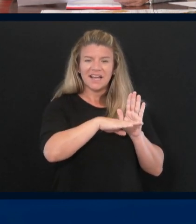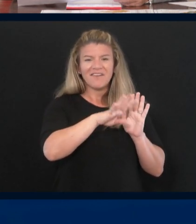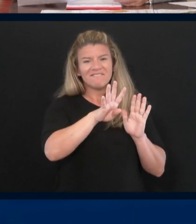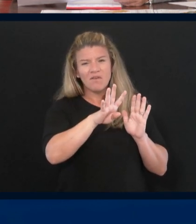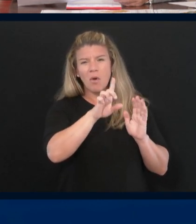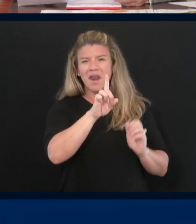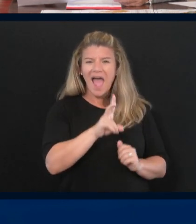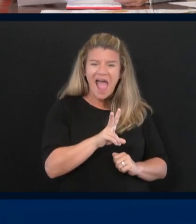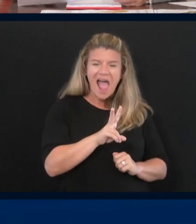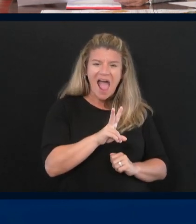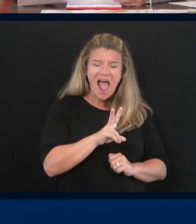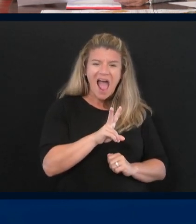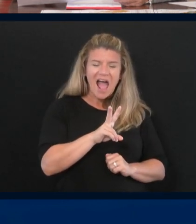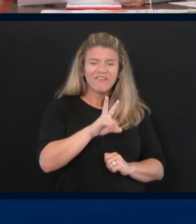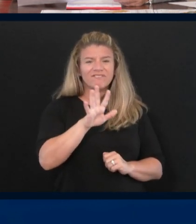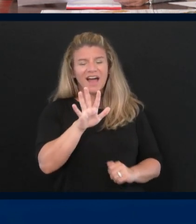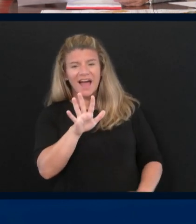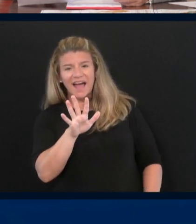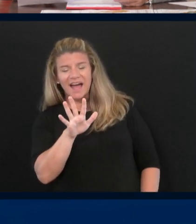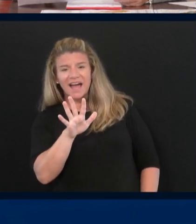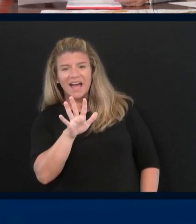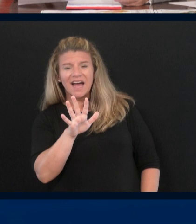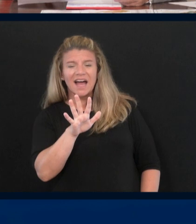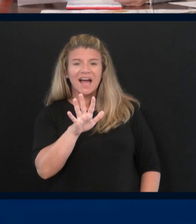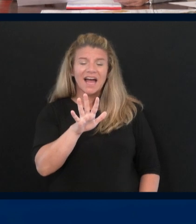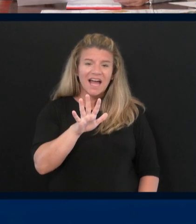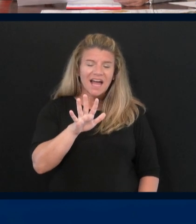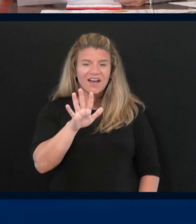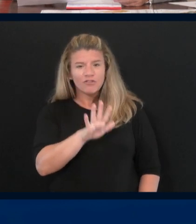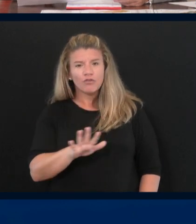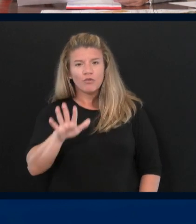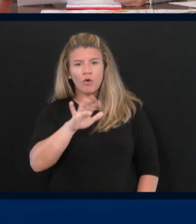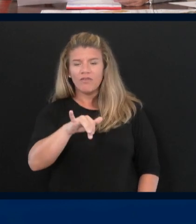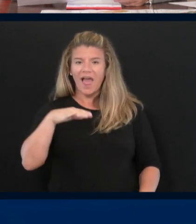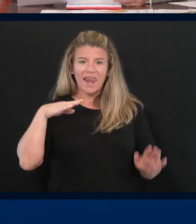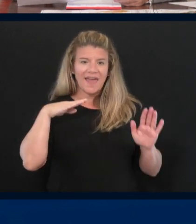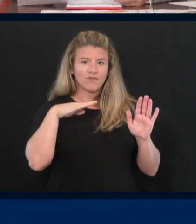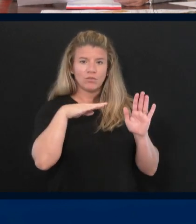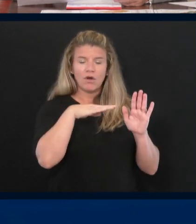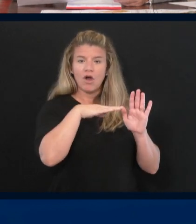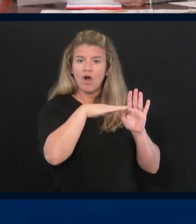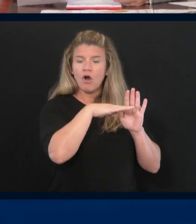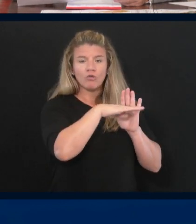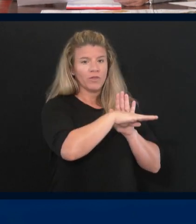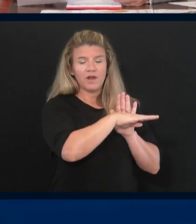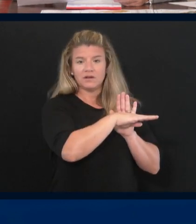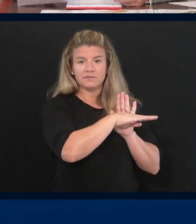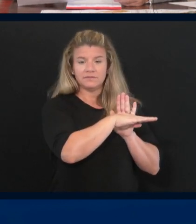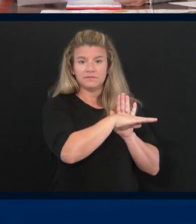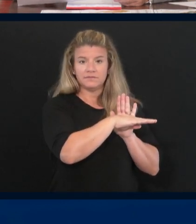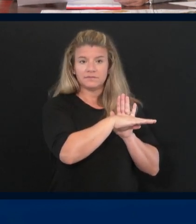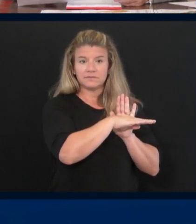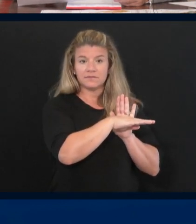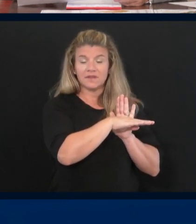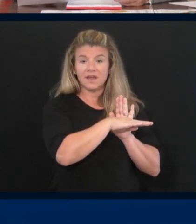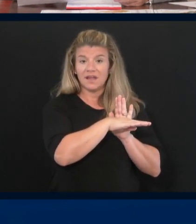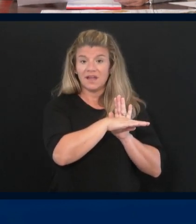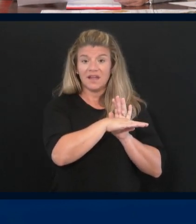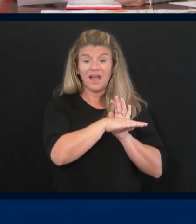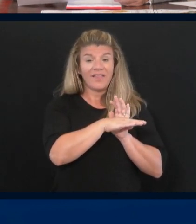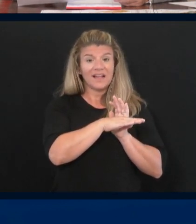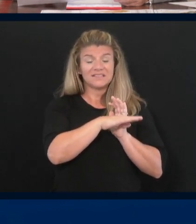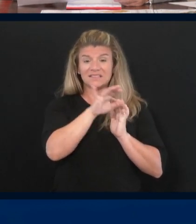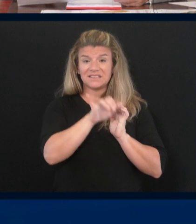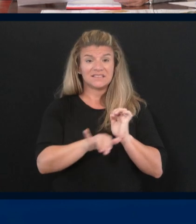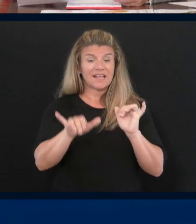4.5 up to 5 through that kind of level, all right through there. The same time